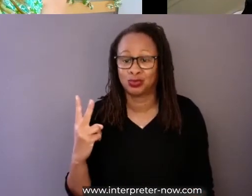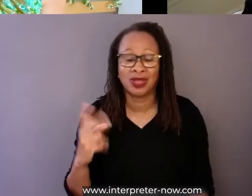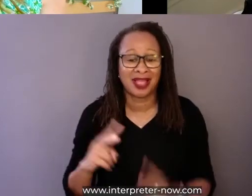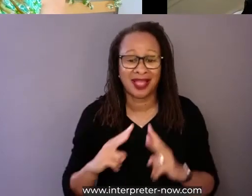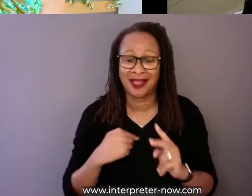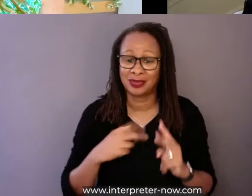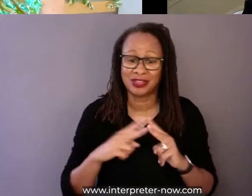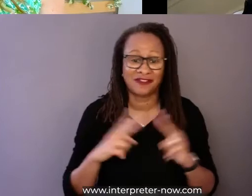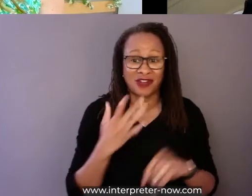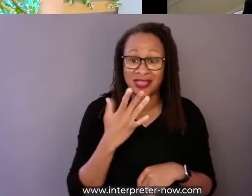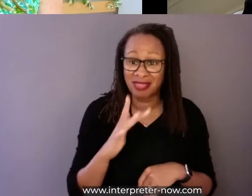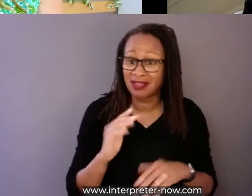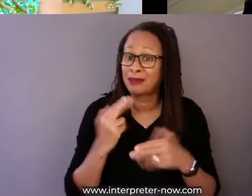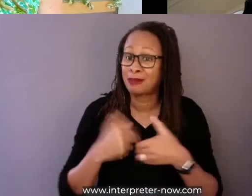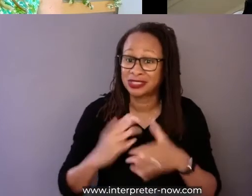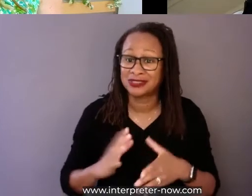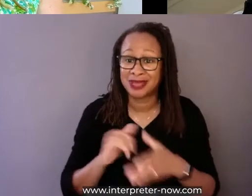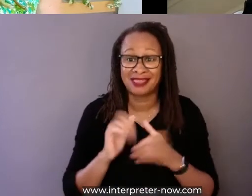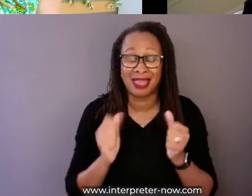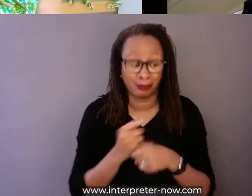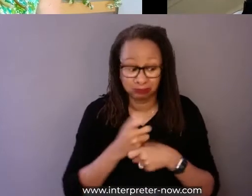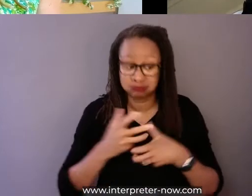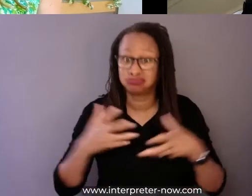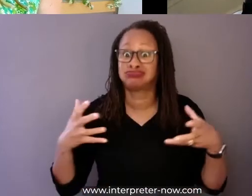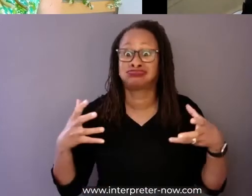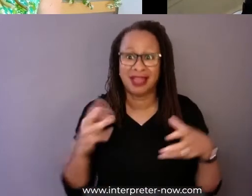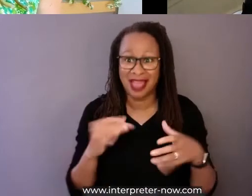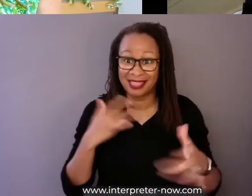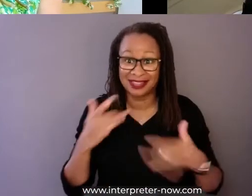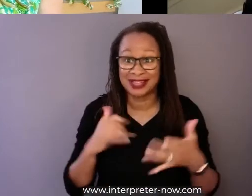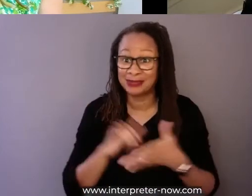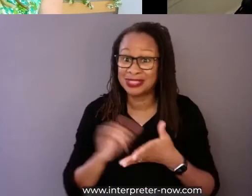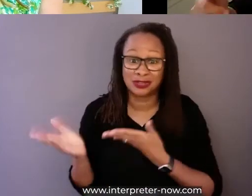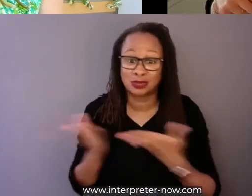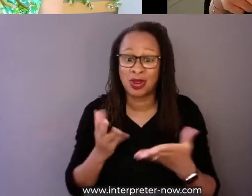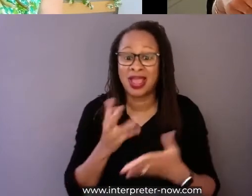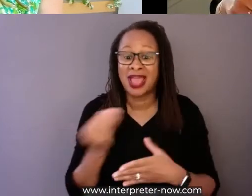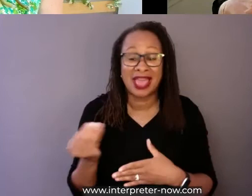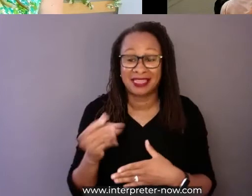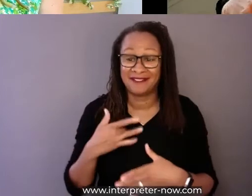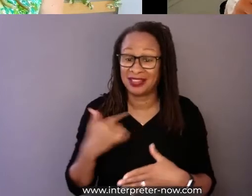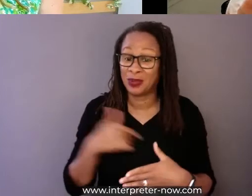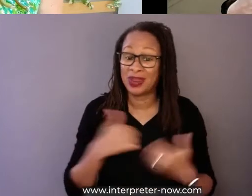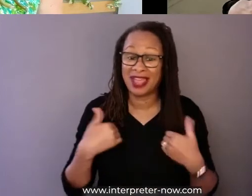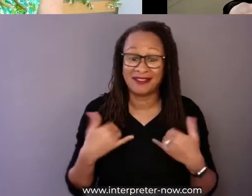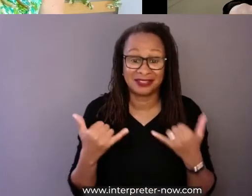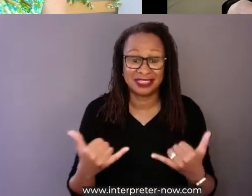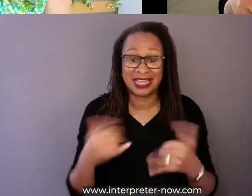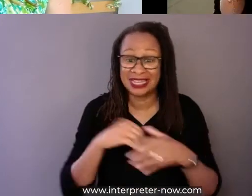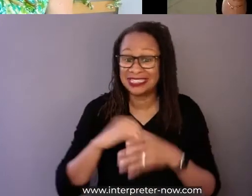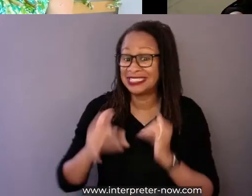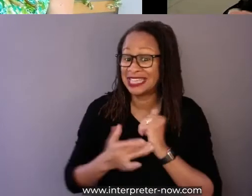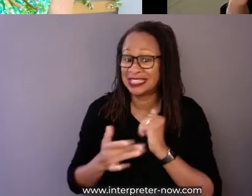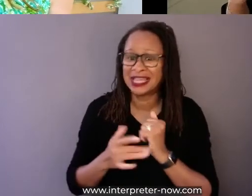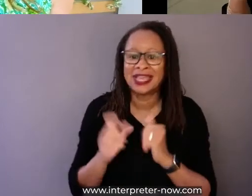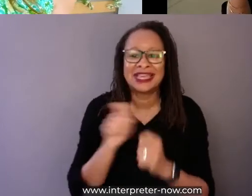lucky participant in that boom and the excitement that brought. And the feeling that we have today in tech